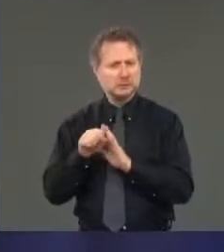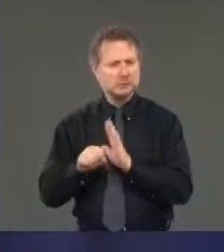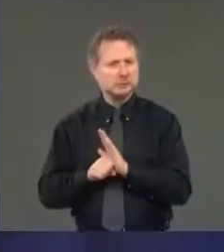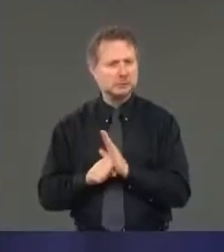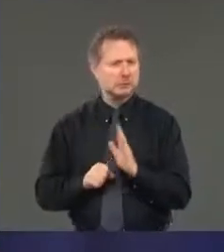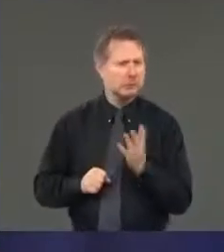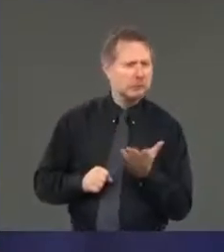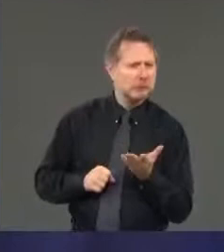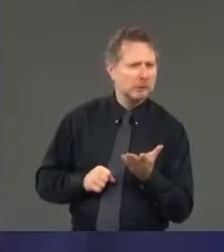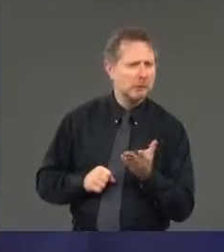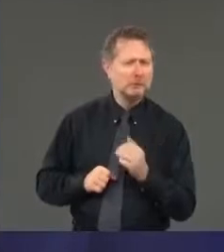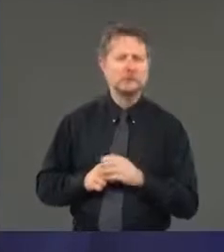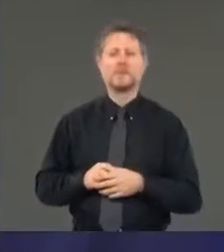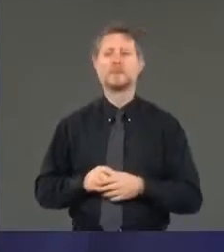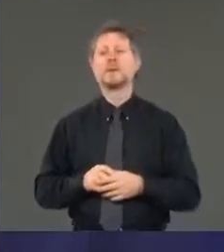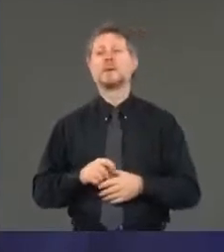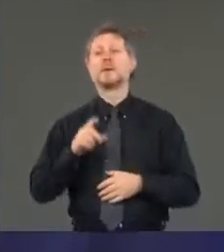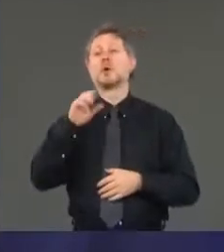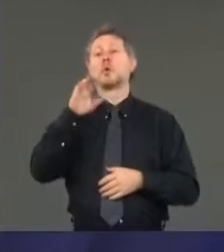Look,